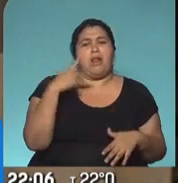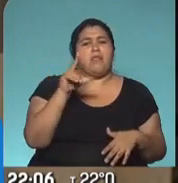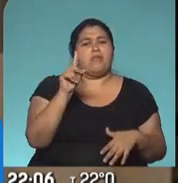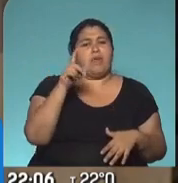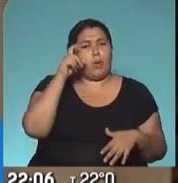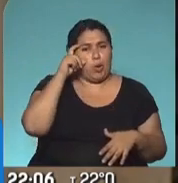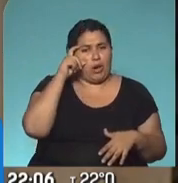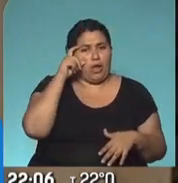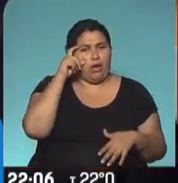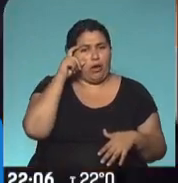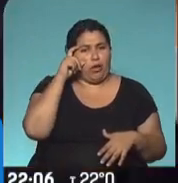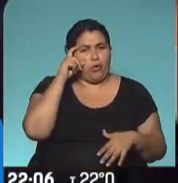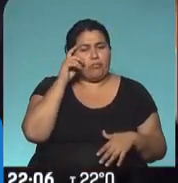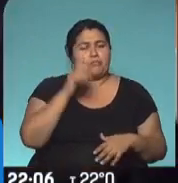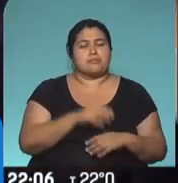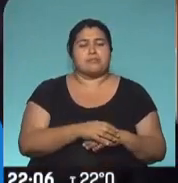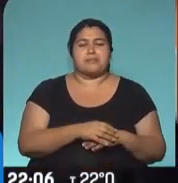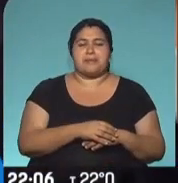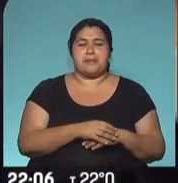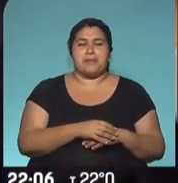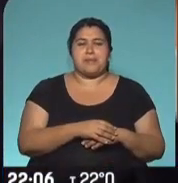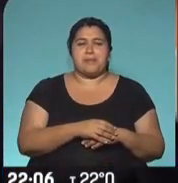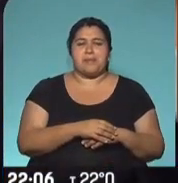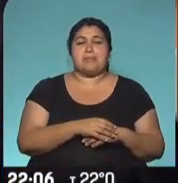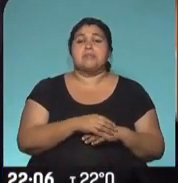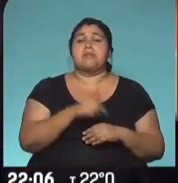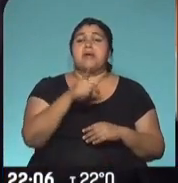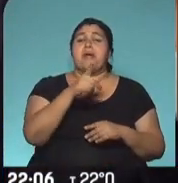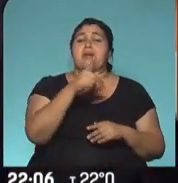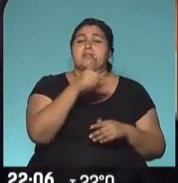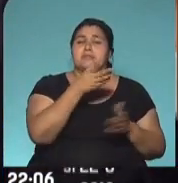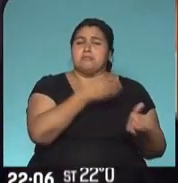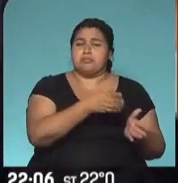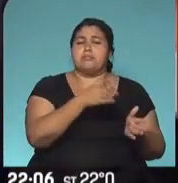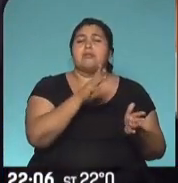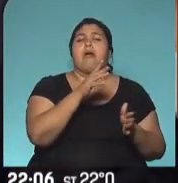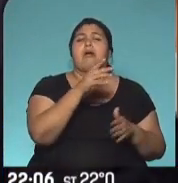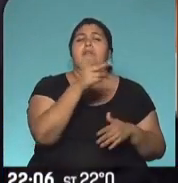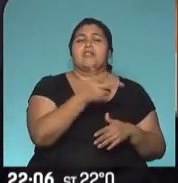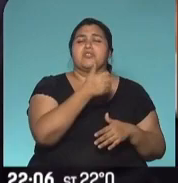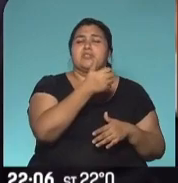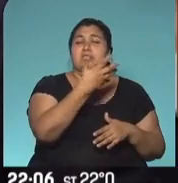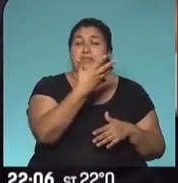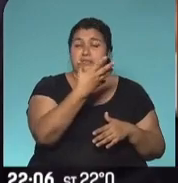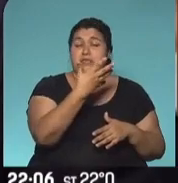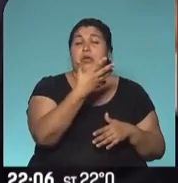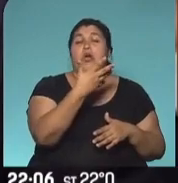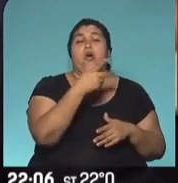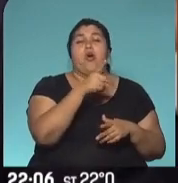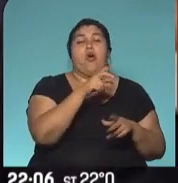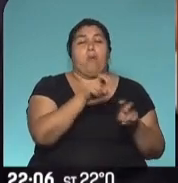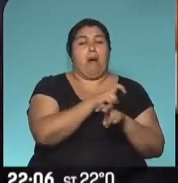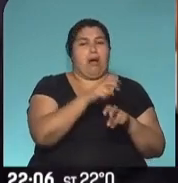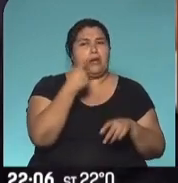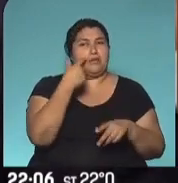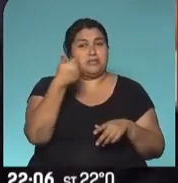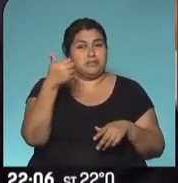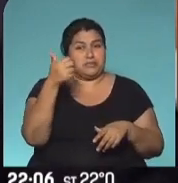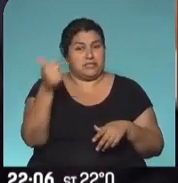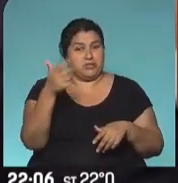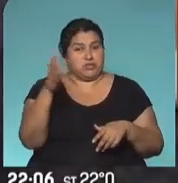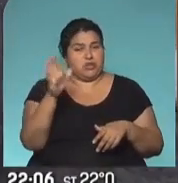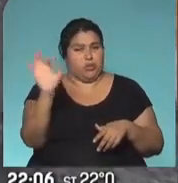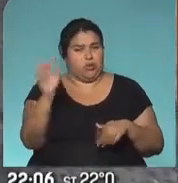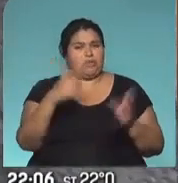by January the 31st. Los Tories obtuvieron 365 del total de 650 bancas en juego, lo que les otorga una